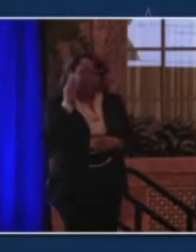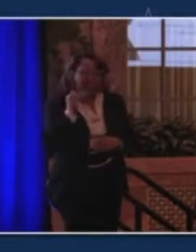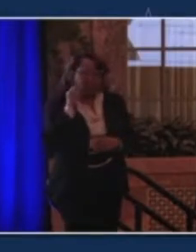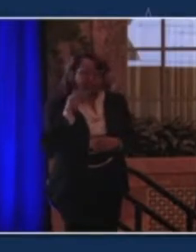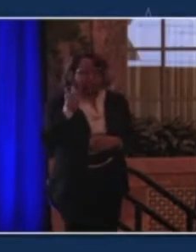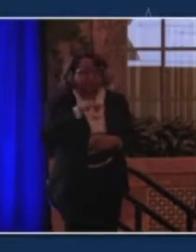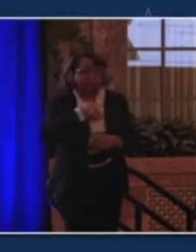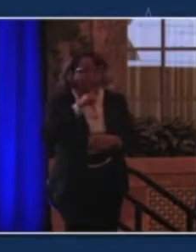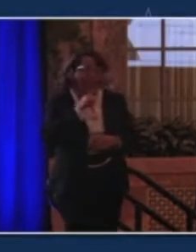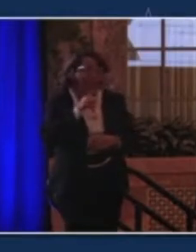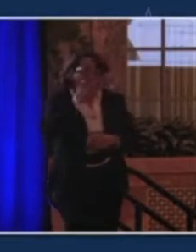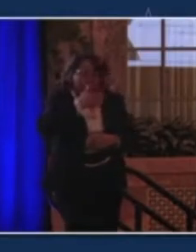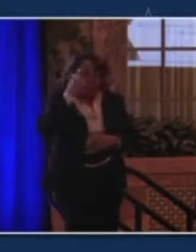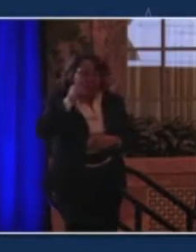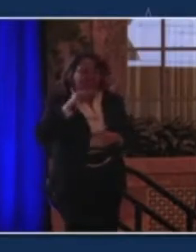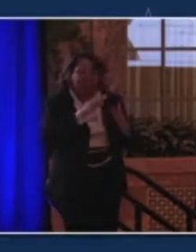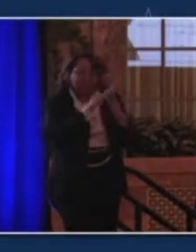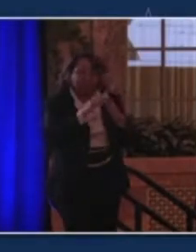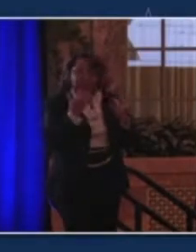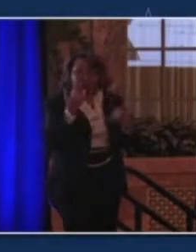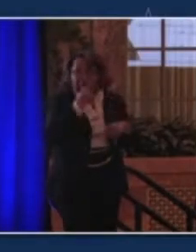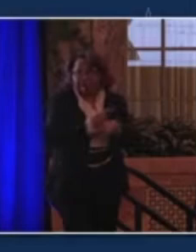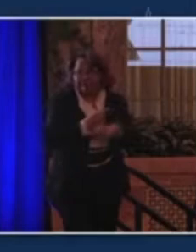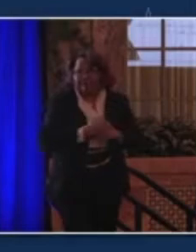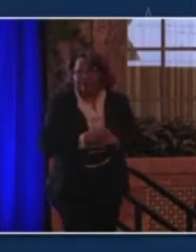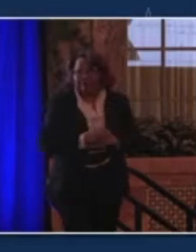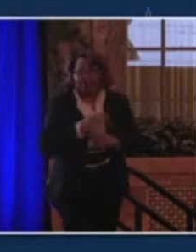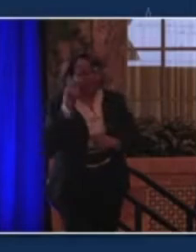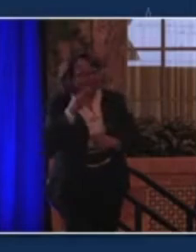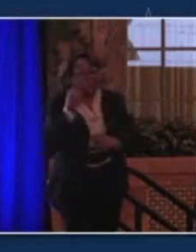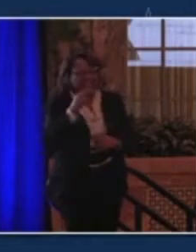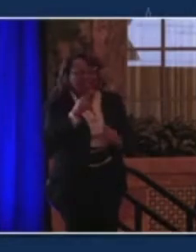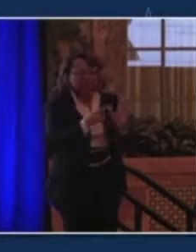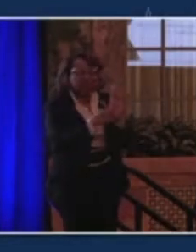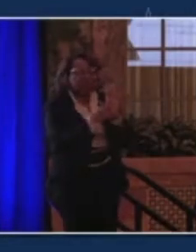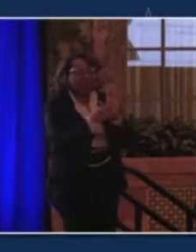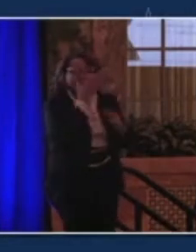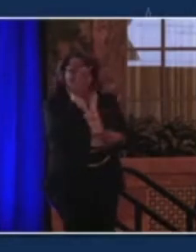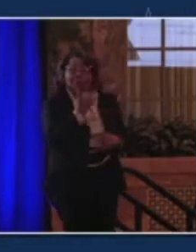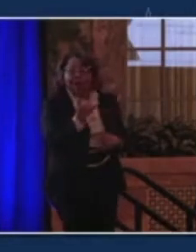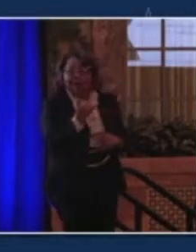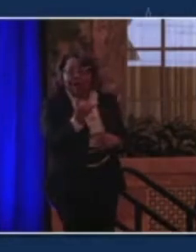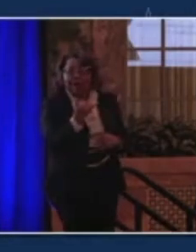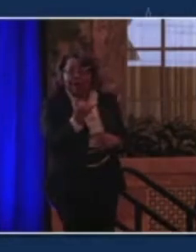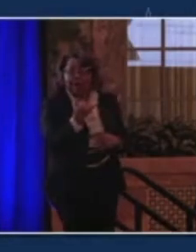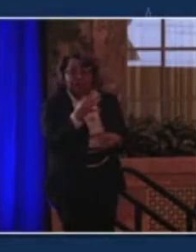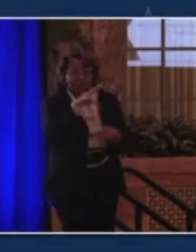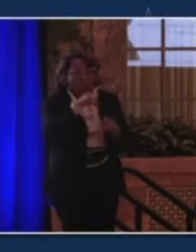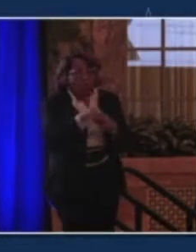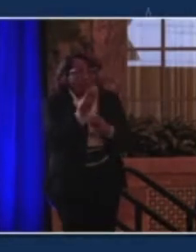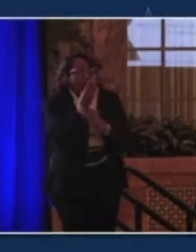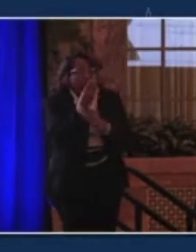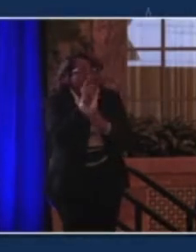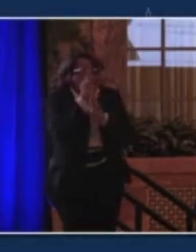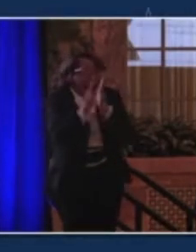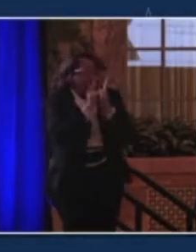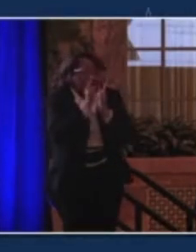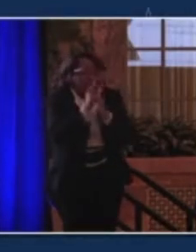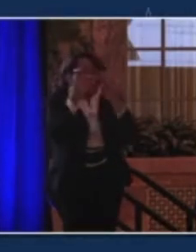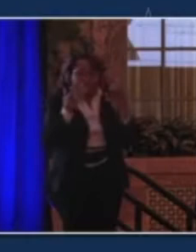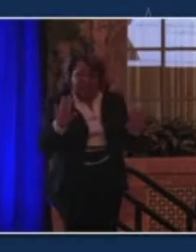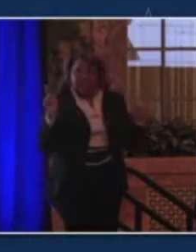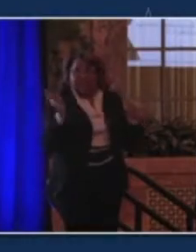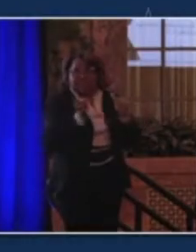are a better city today. History shows us why. Within mere hours after his